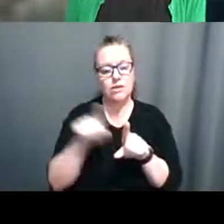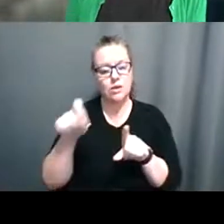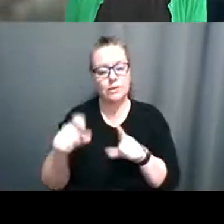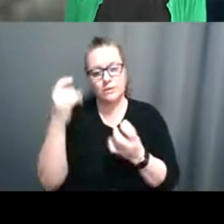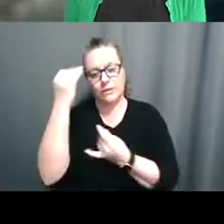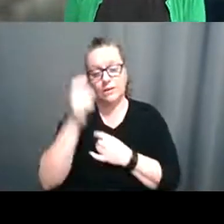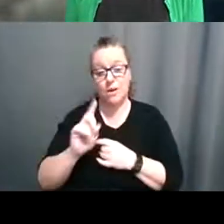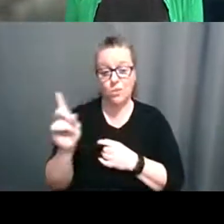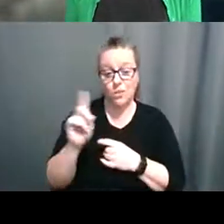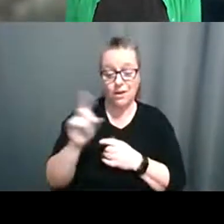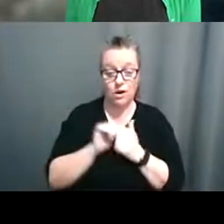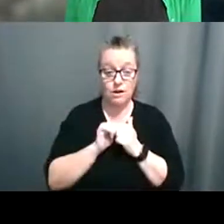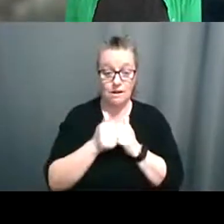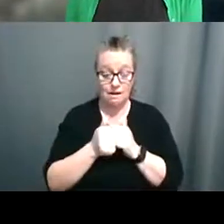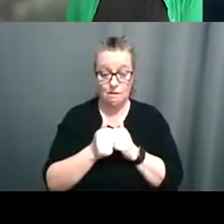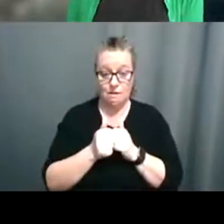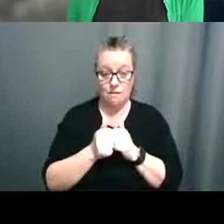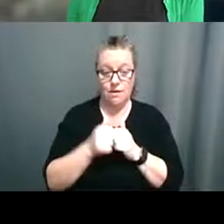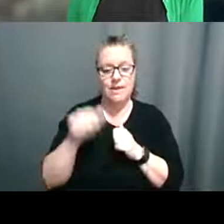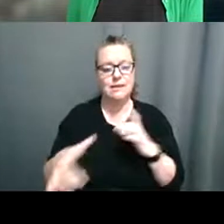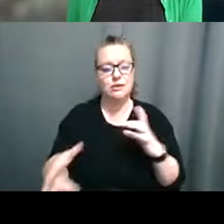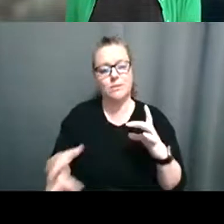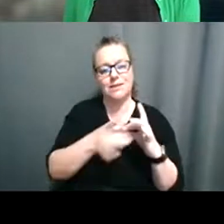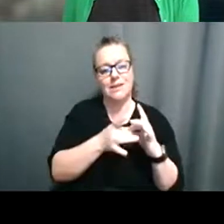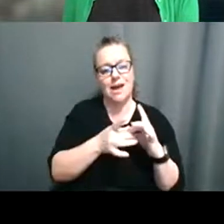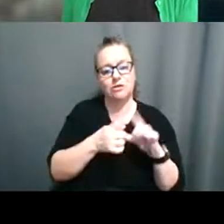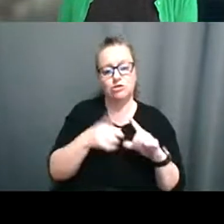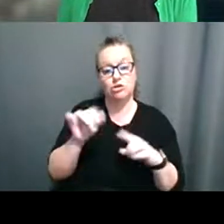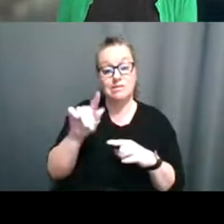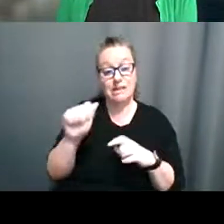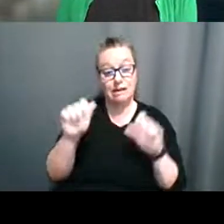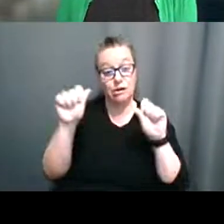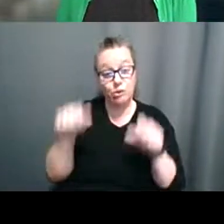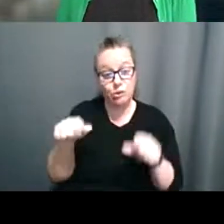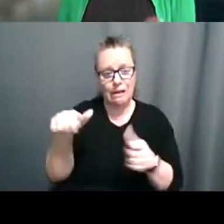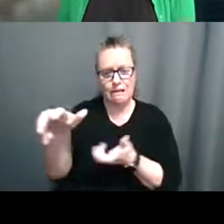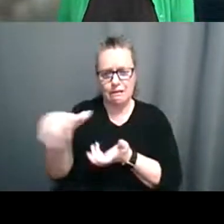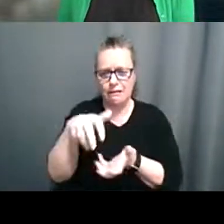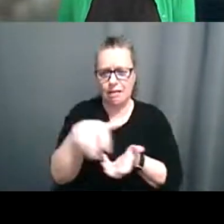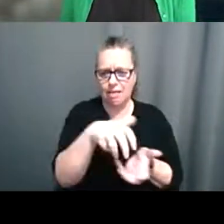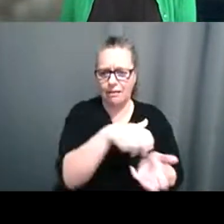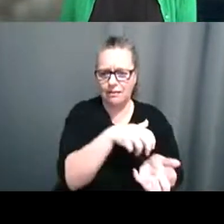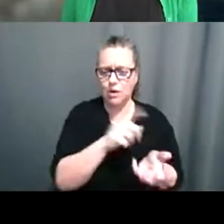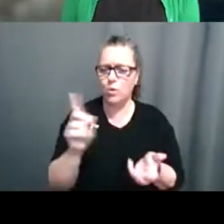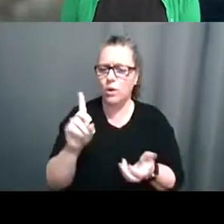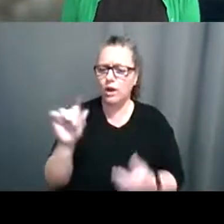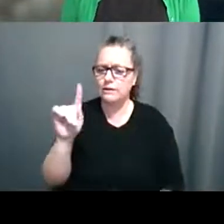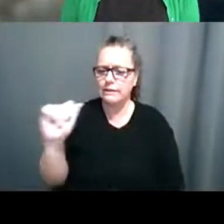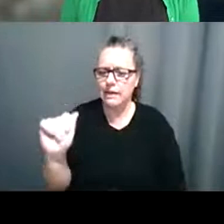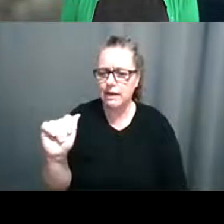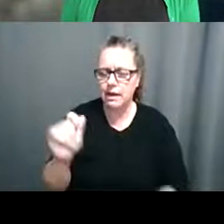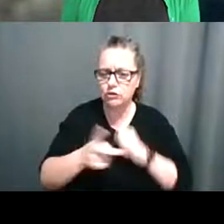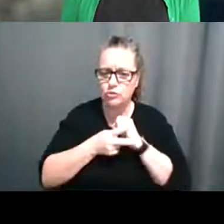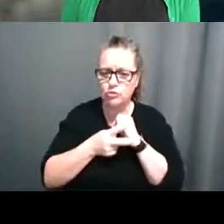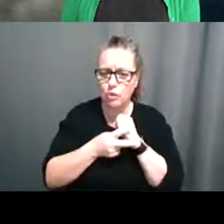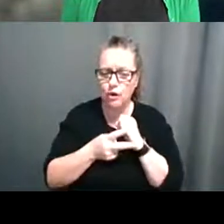and how. It needs to be attached to data you can collect. Where is this data stored?